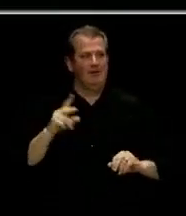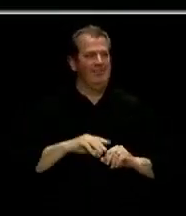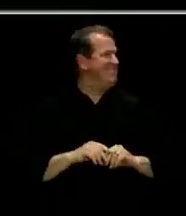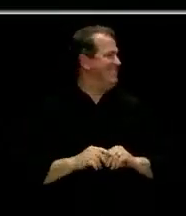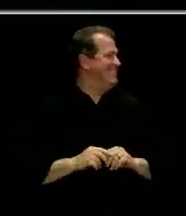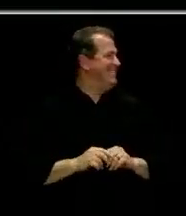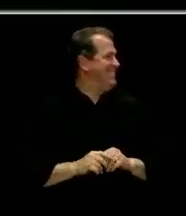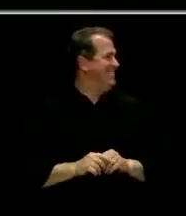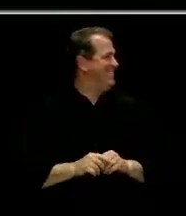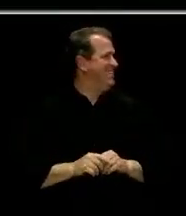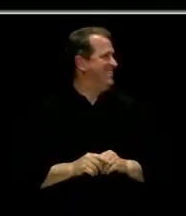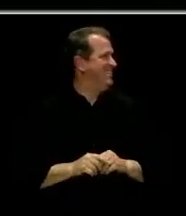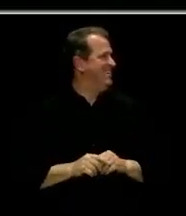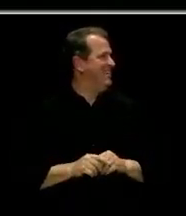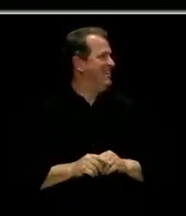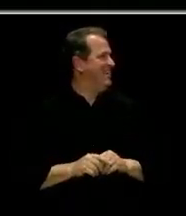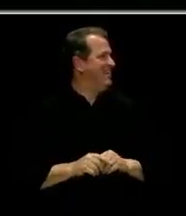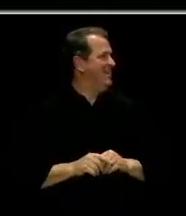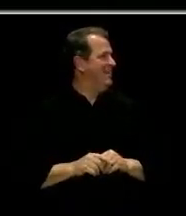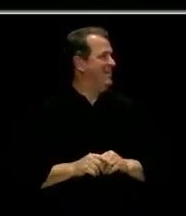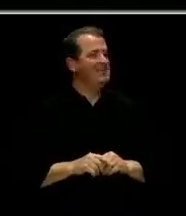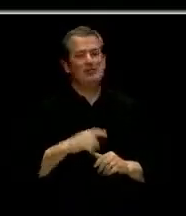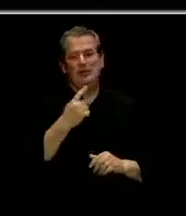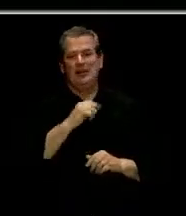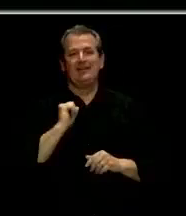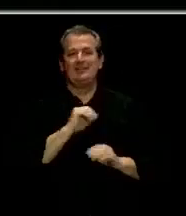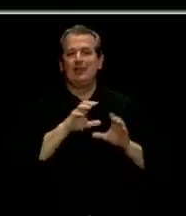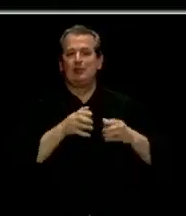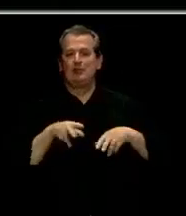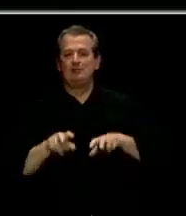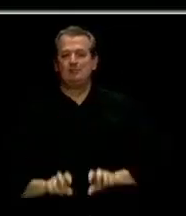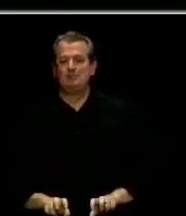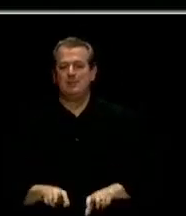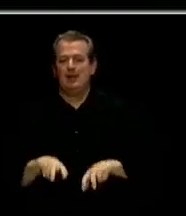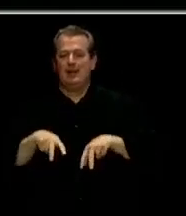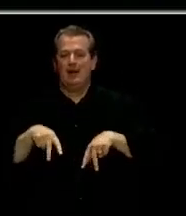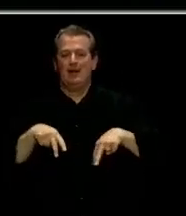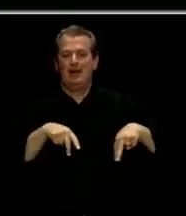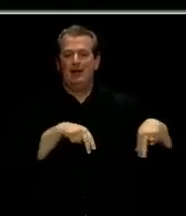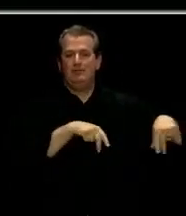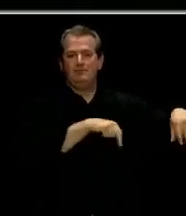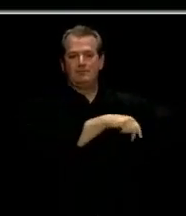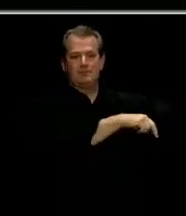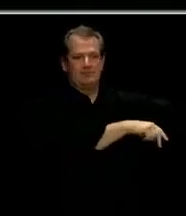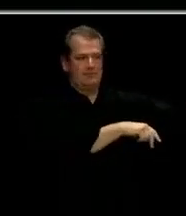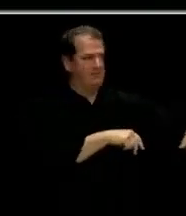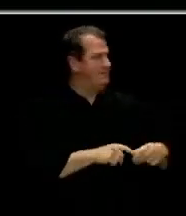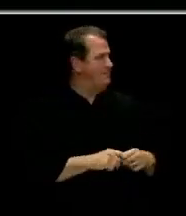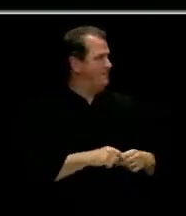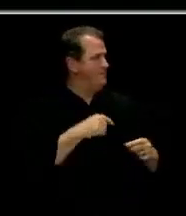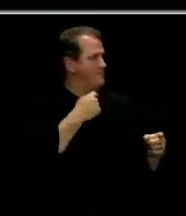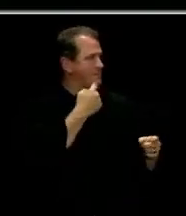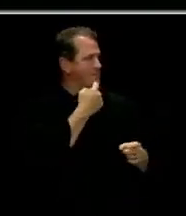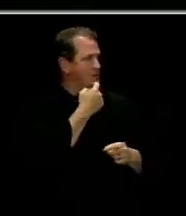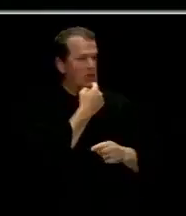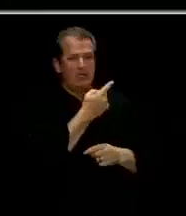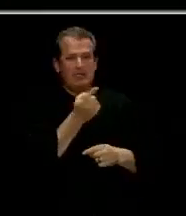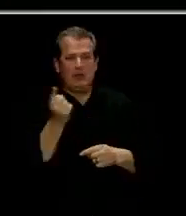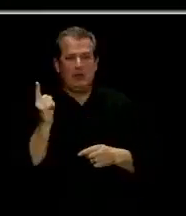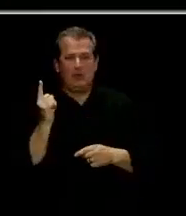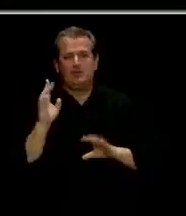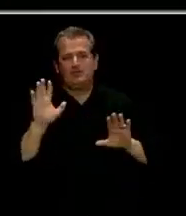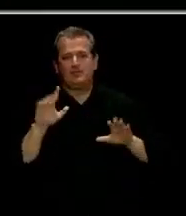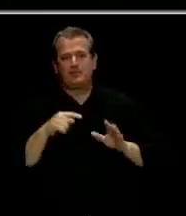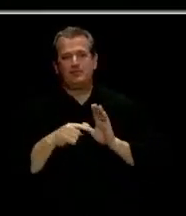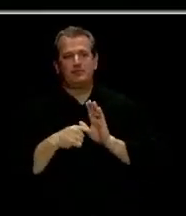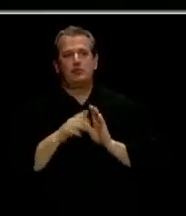terrible? The state legislators are going to leave and we're asking the state agency heads to come up and they're going to tell you,